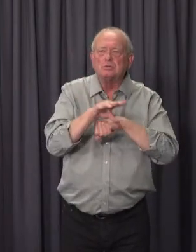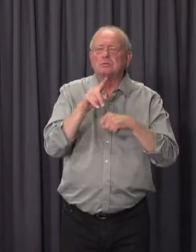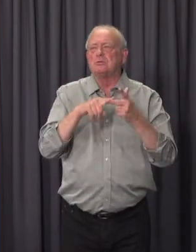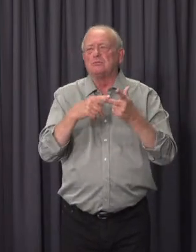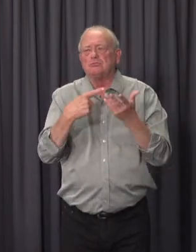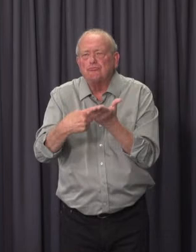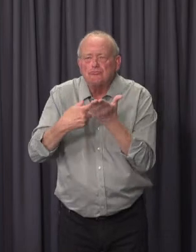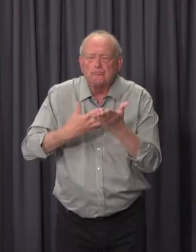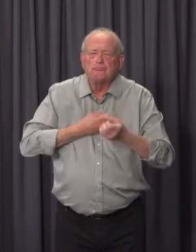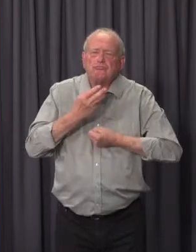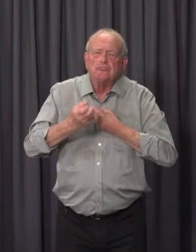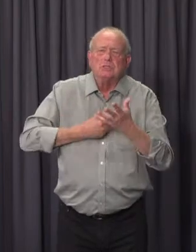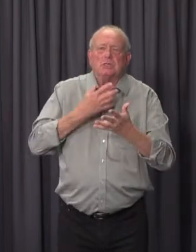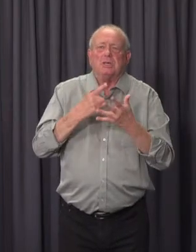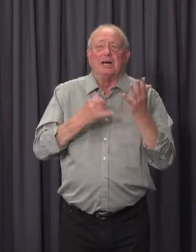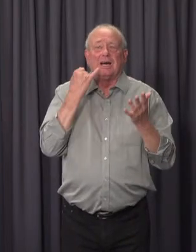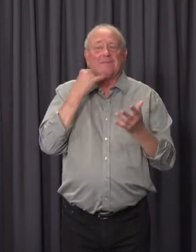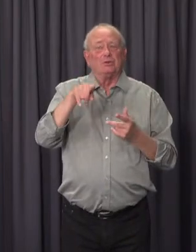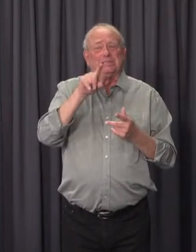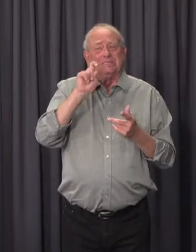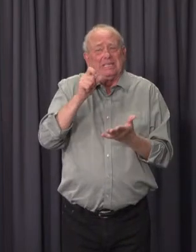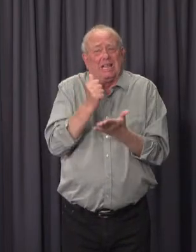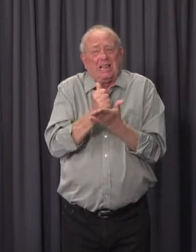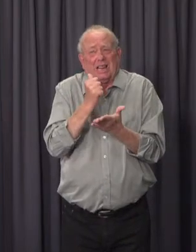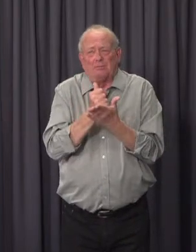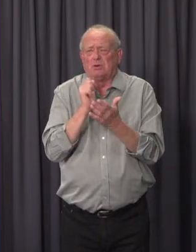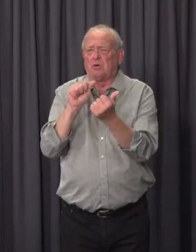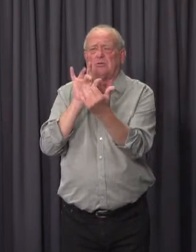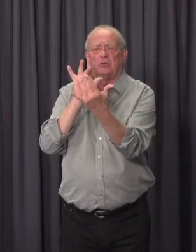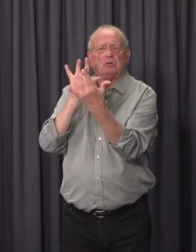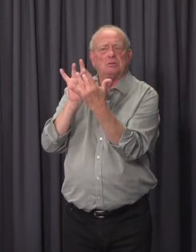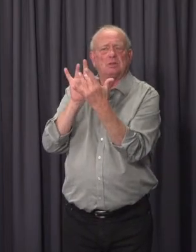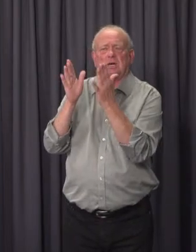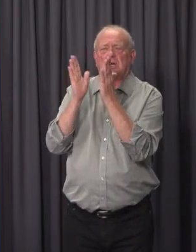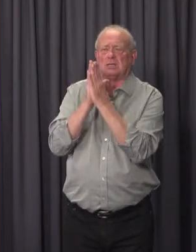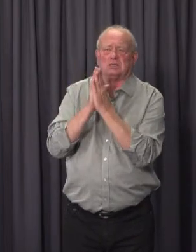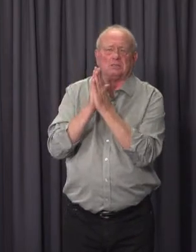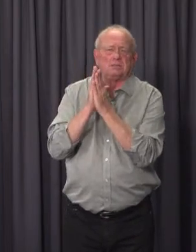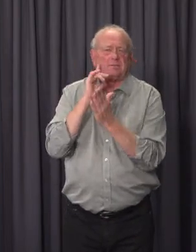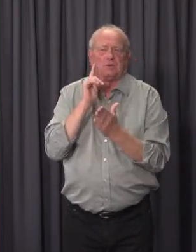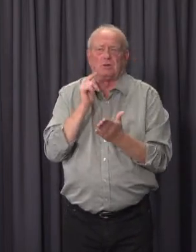I'll now invite Christy to provide an update from Alberta Wildfire.